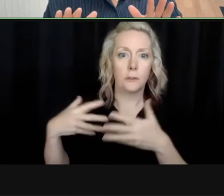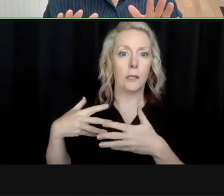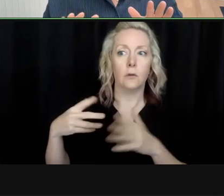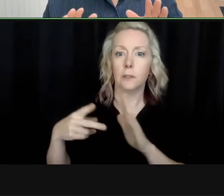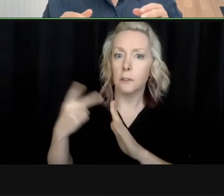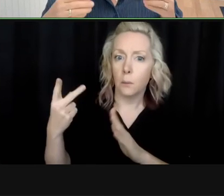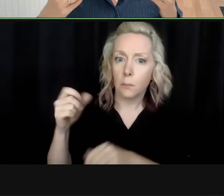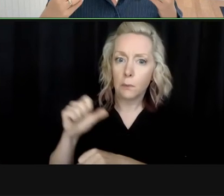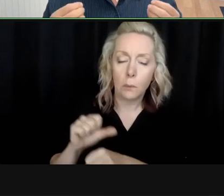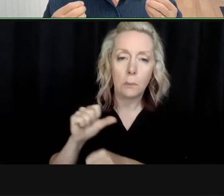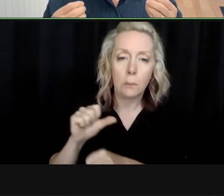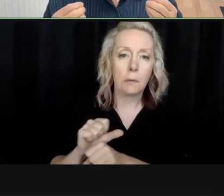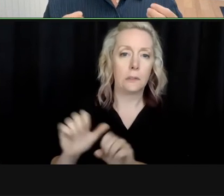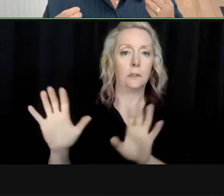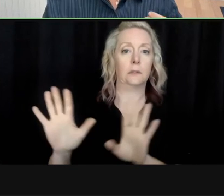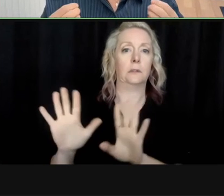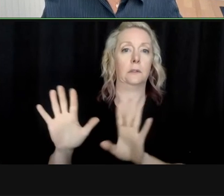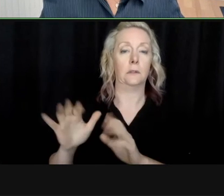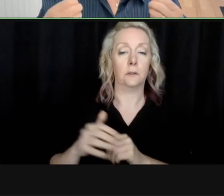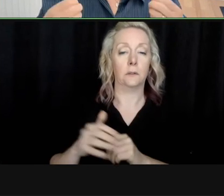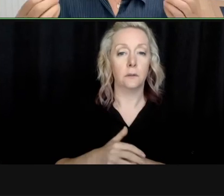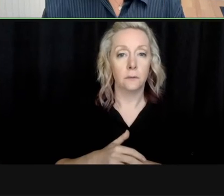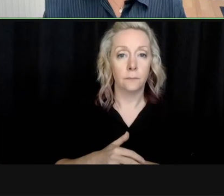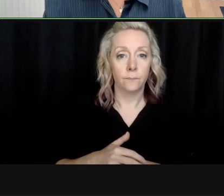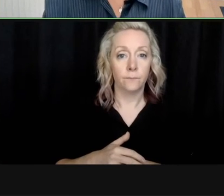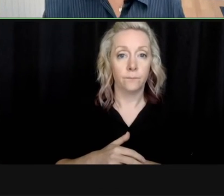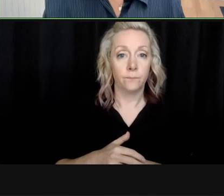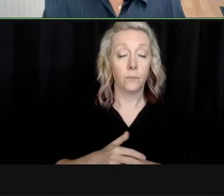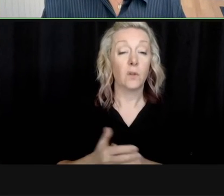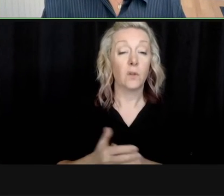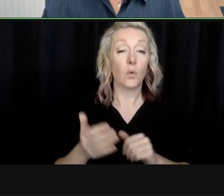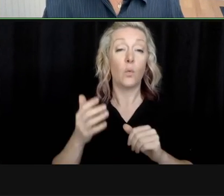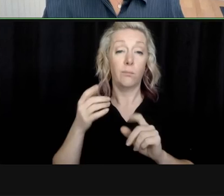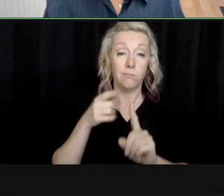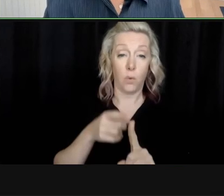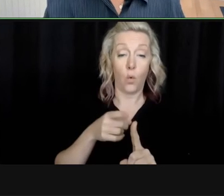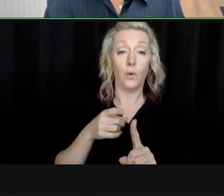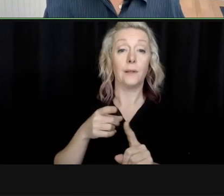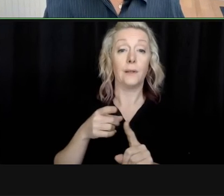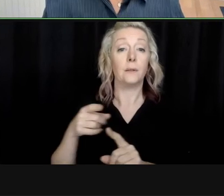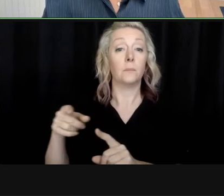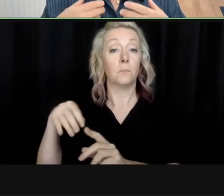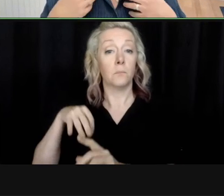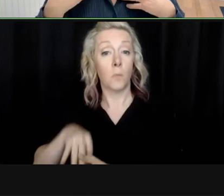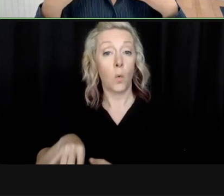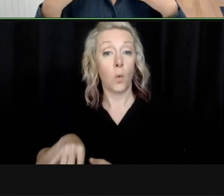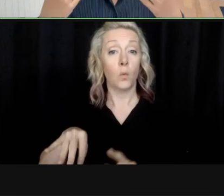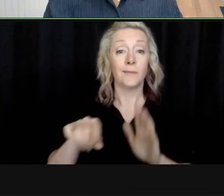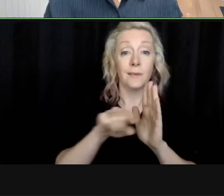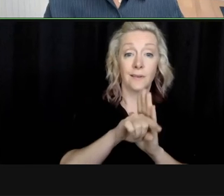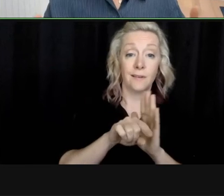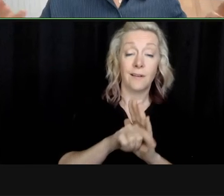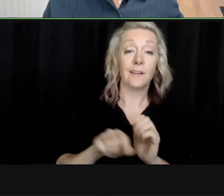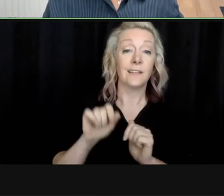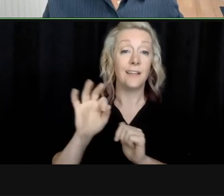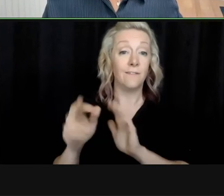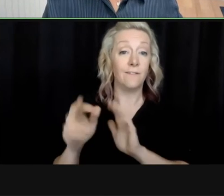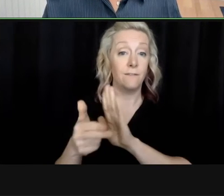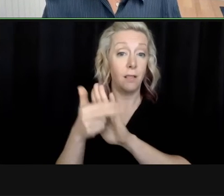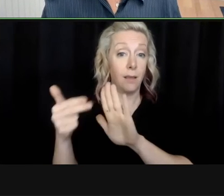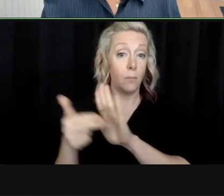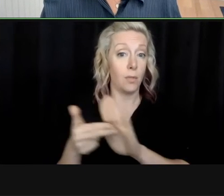me. So if the label is not going to give additional helpful information or additional good services,